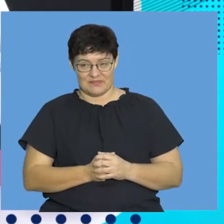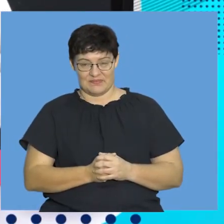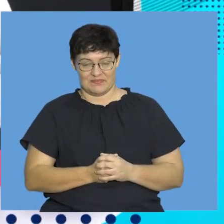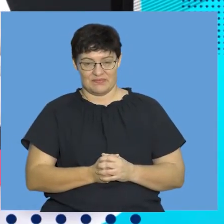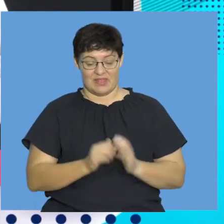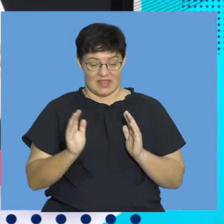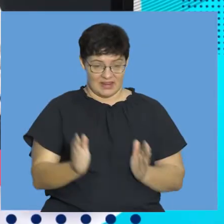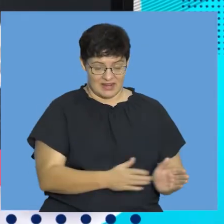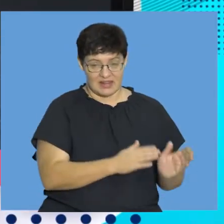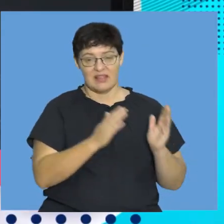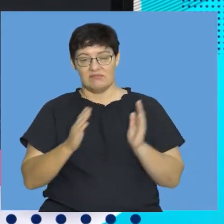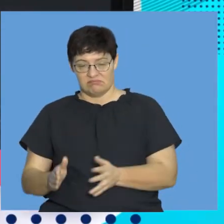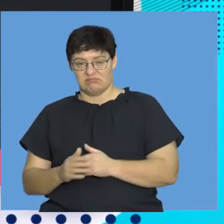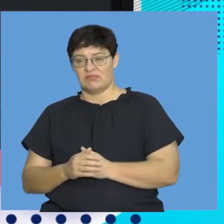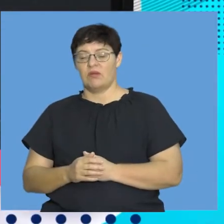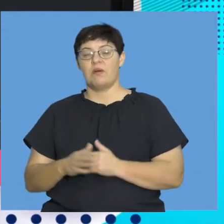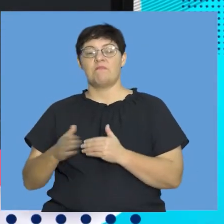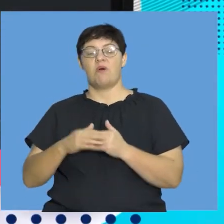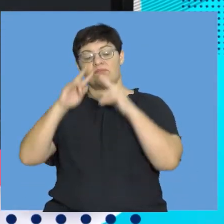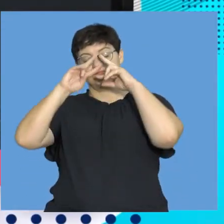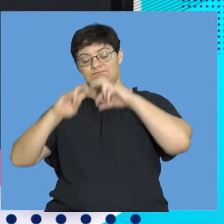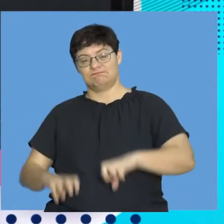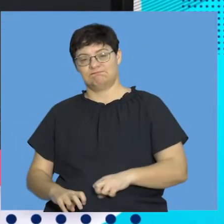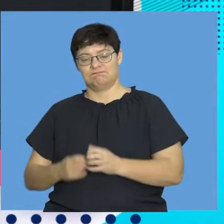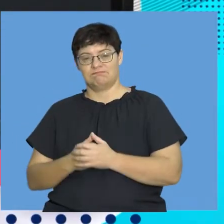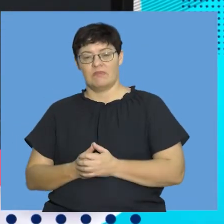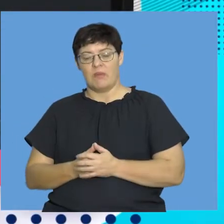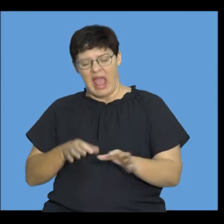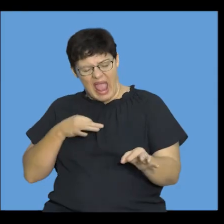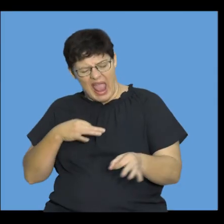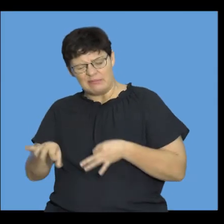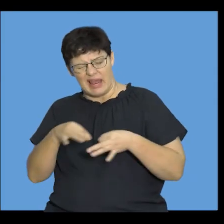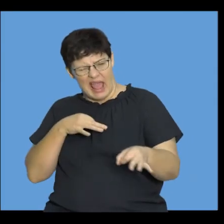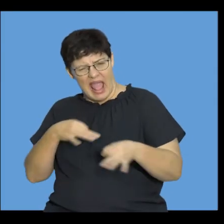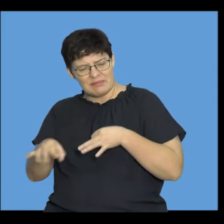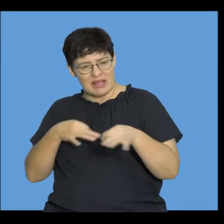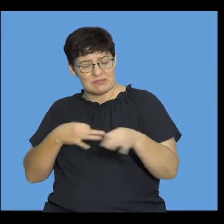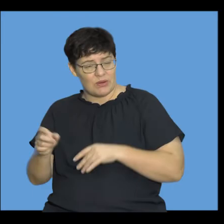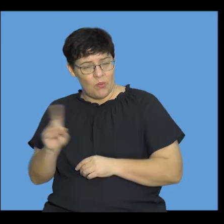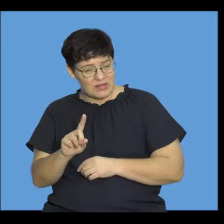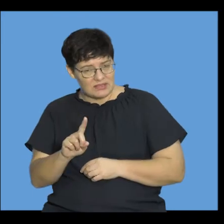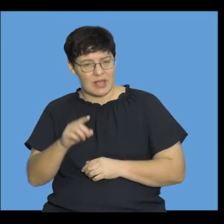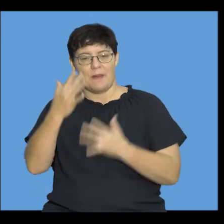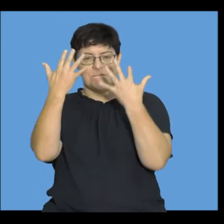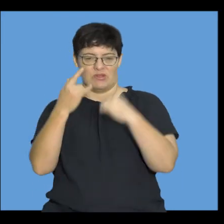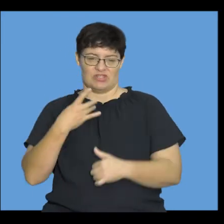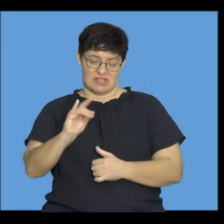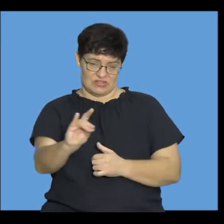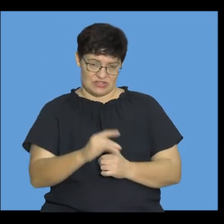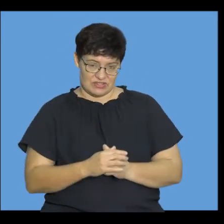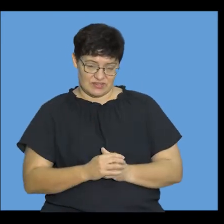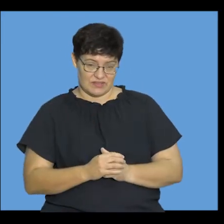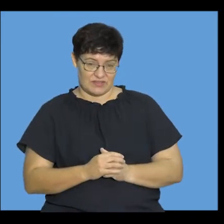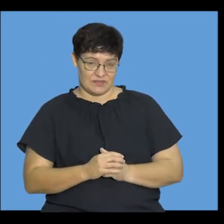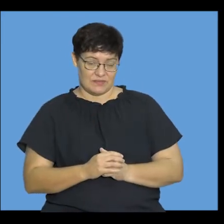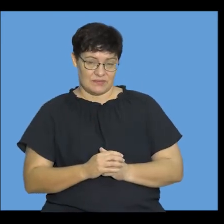between all of these? Right. Then we went on, and at length we spoke about the